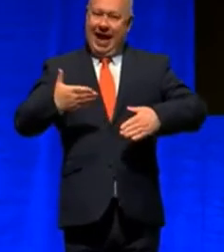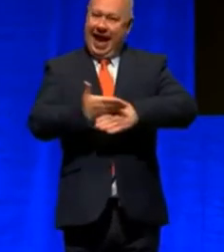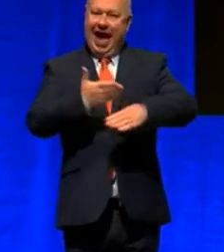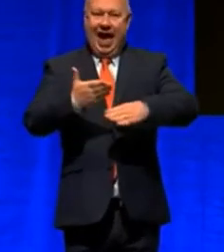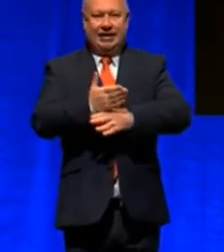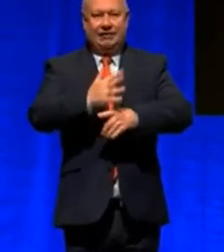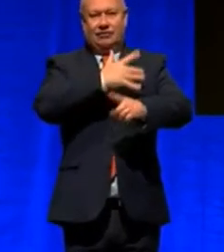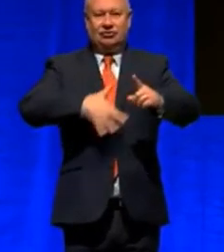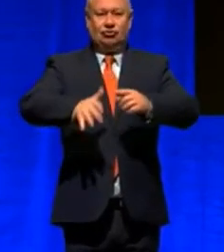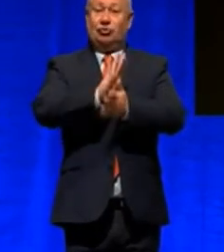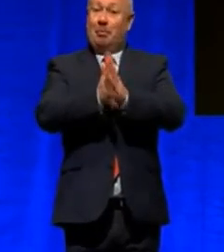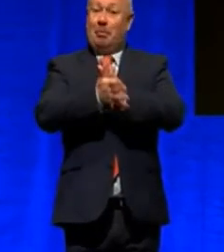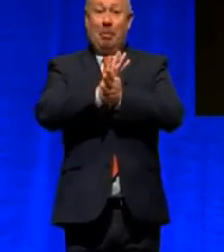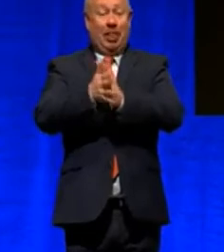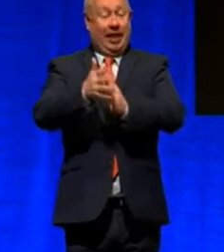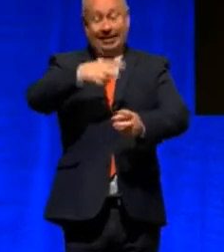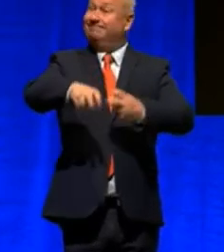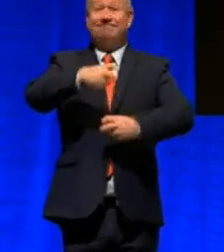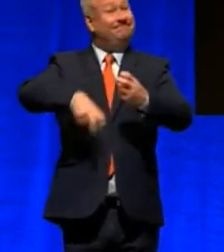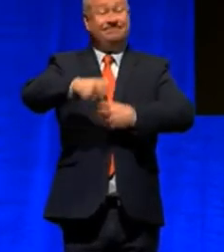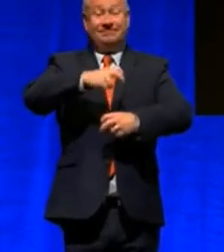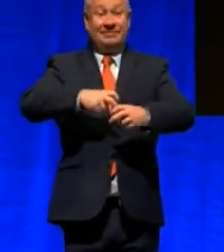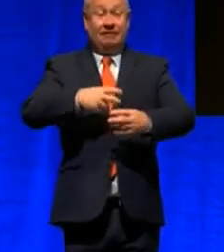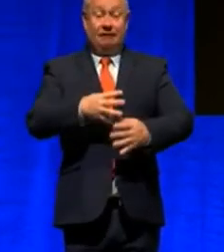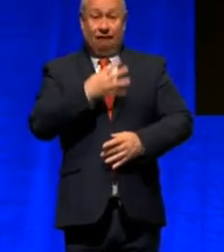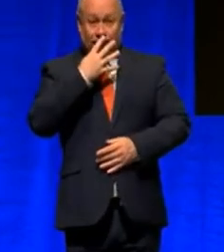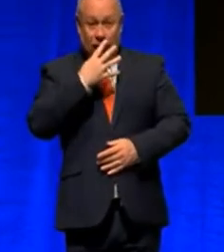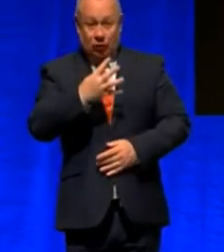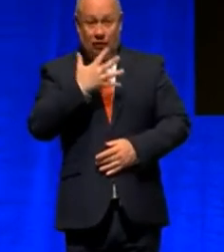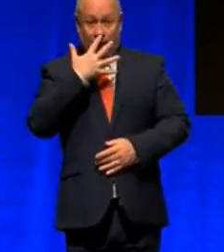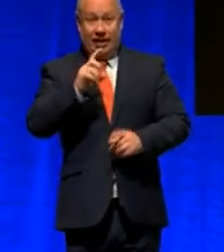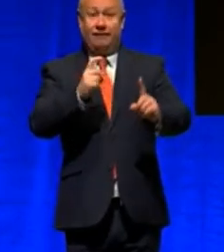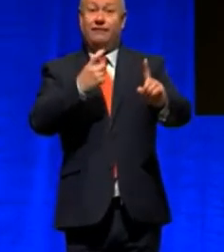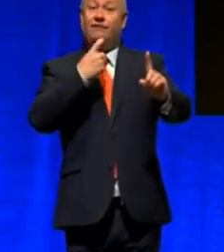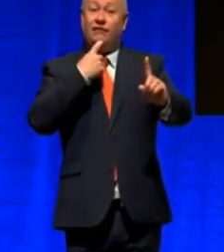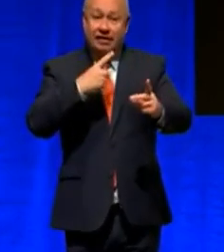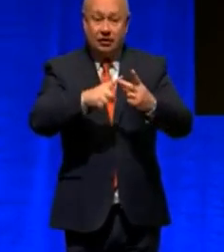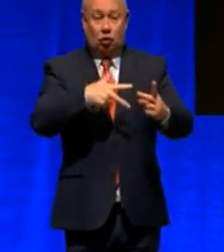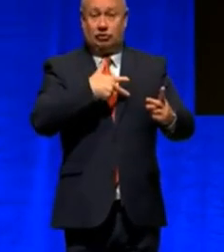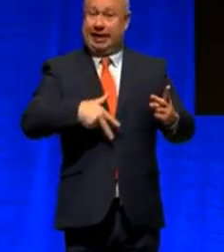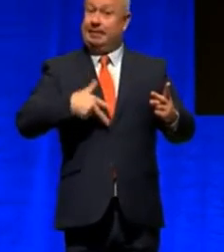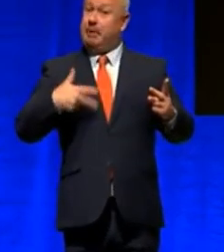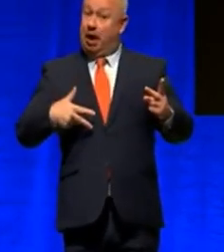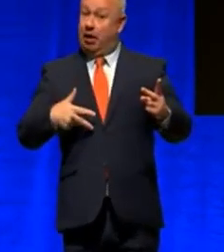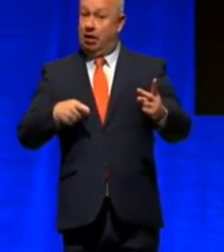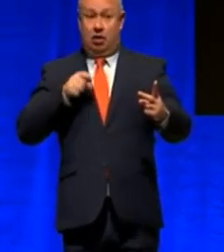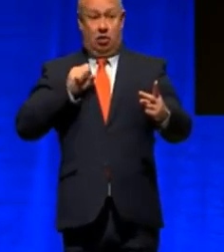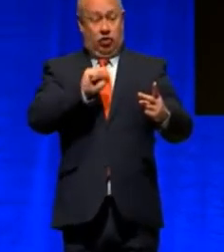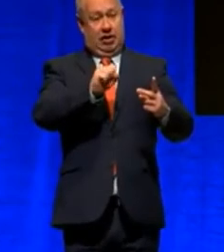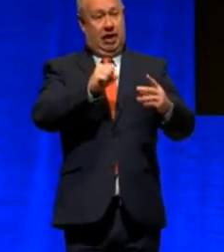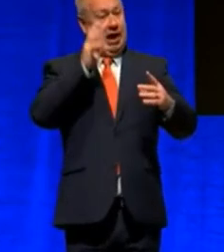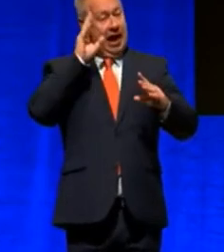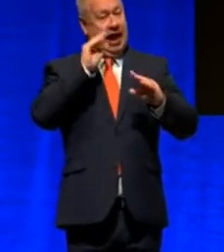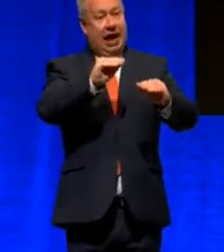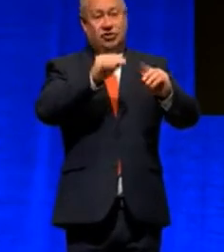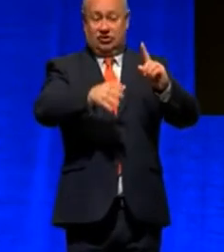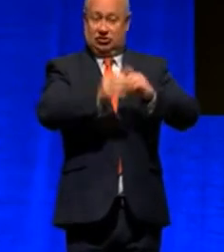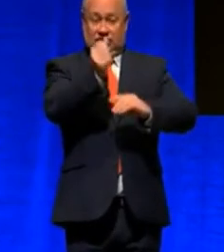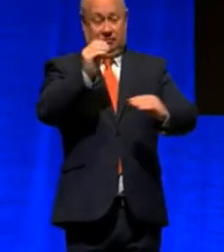in their early years. If you're a 4 year old or 5 year old in Finland or Denmark, countries that top the charts in